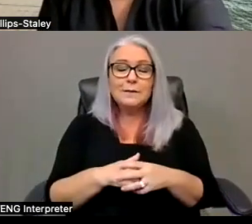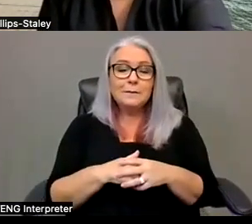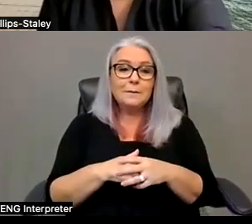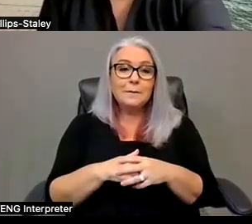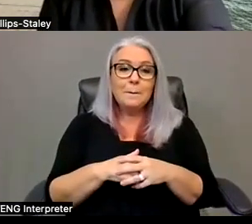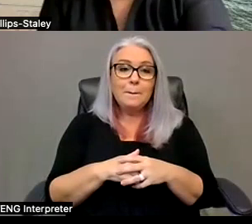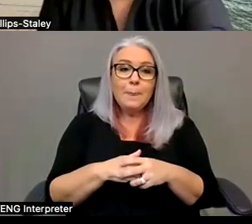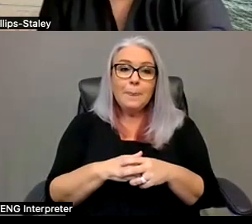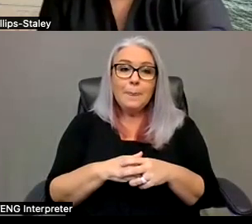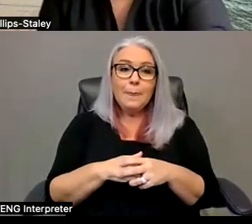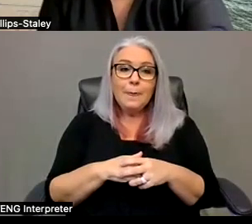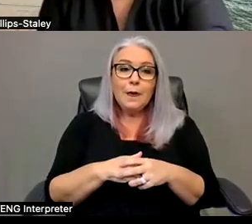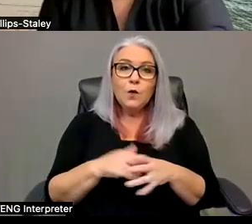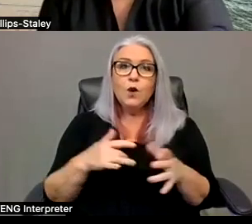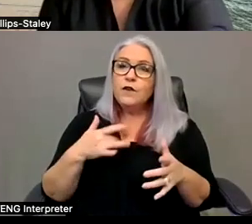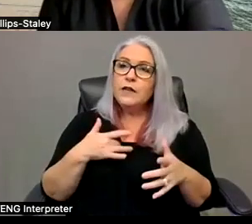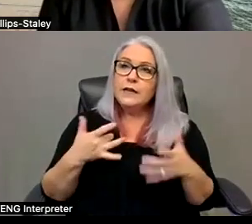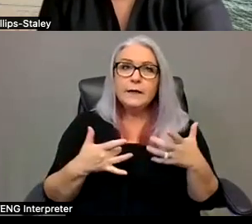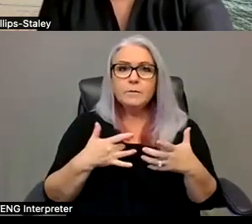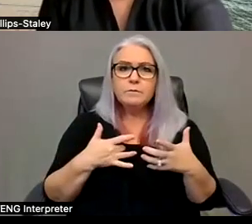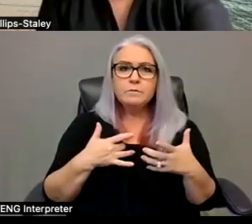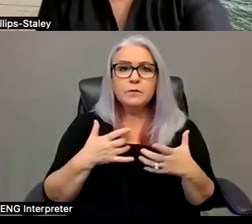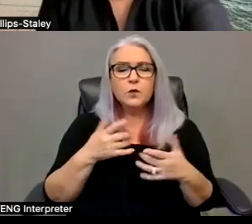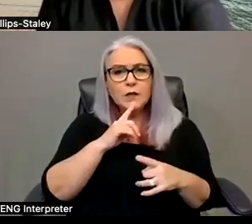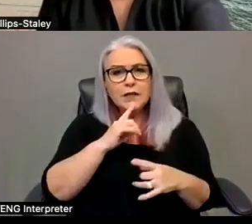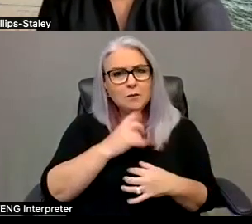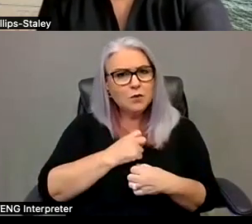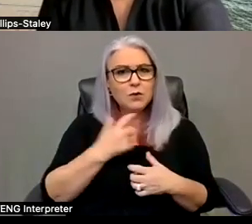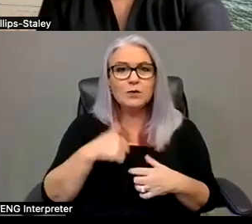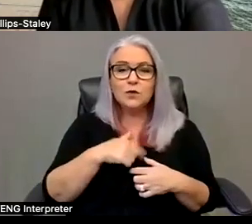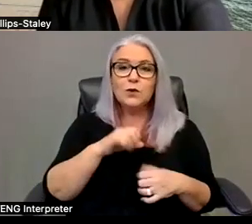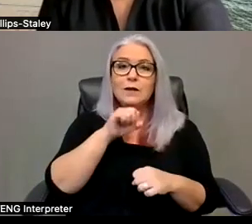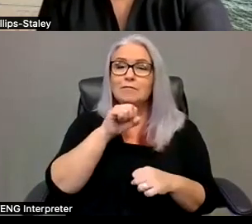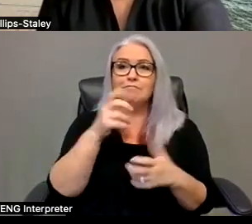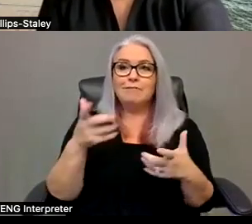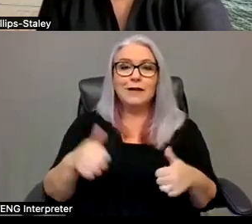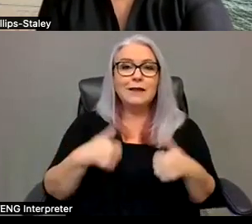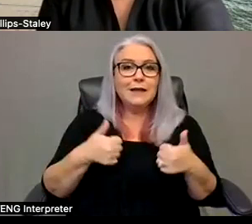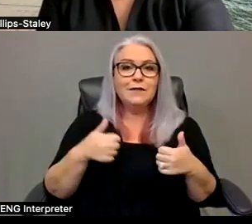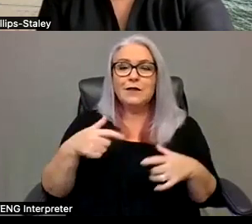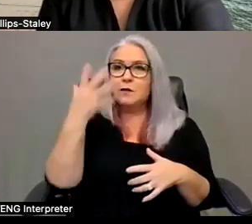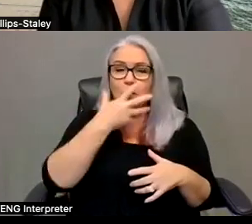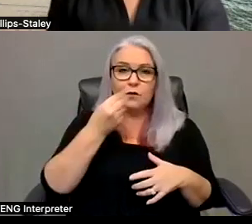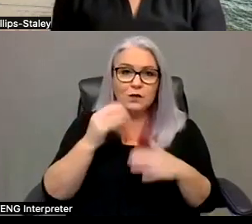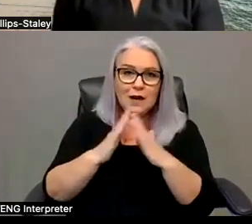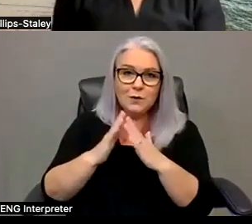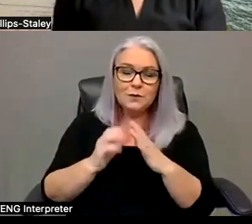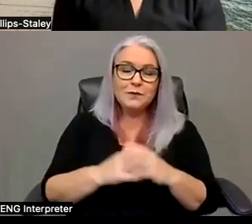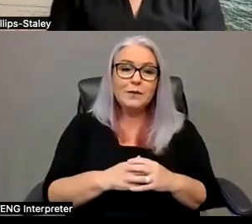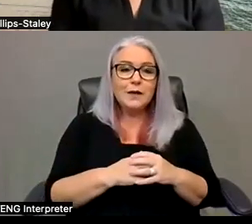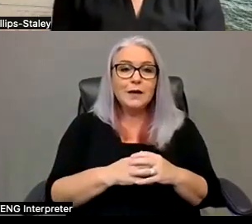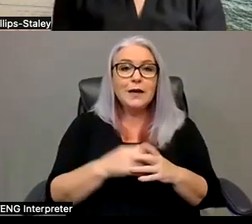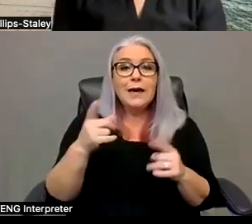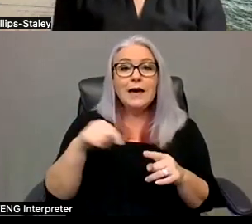are just feeling always very privileged to live in a town as beautiful as Tarrytown. But as my running